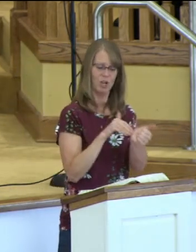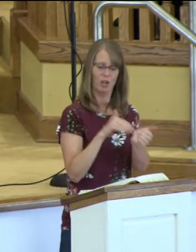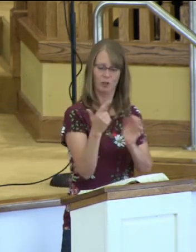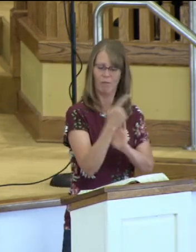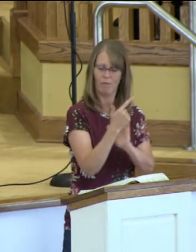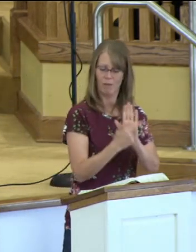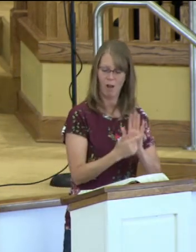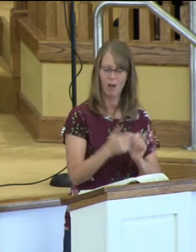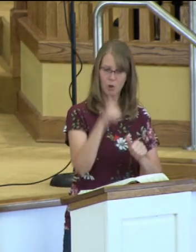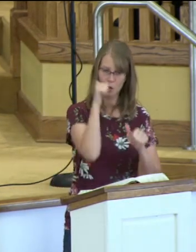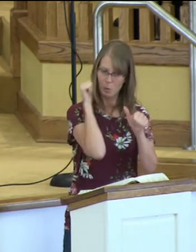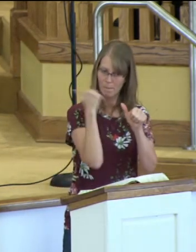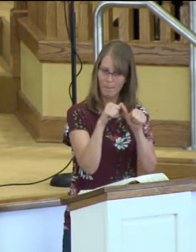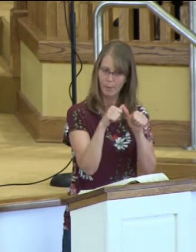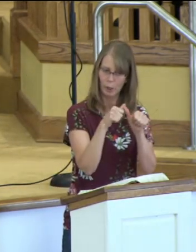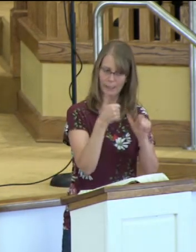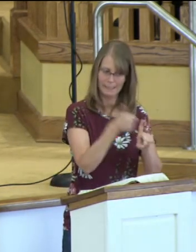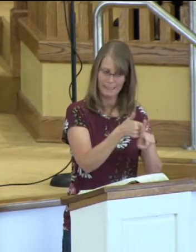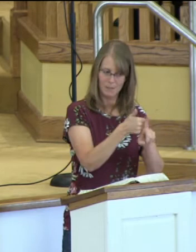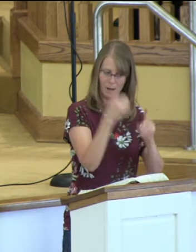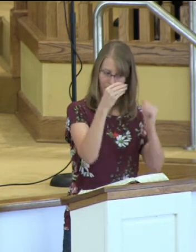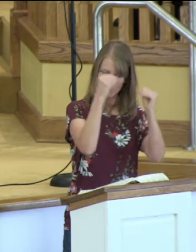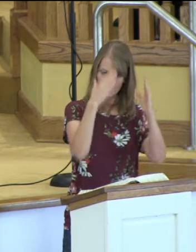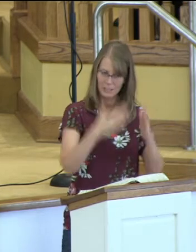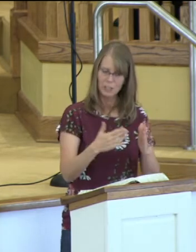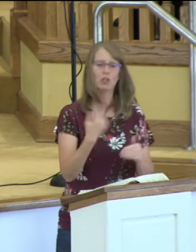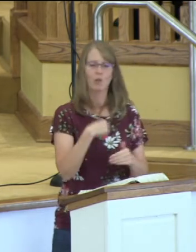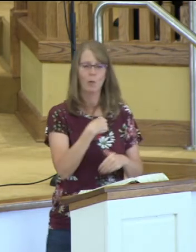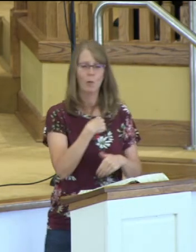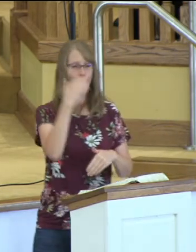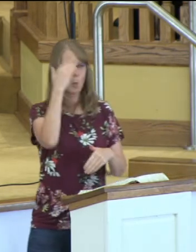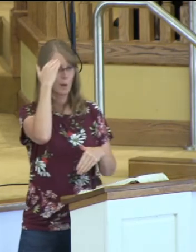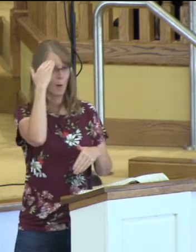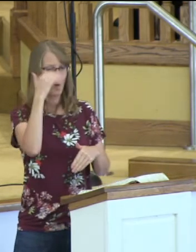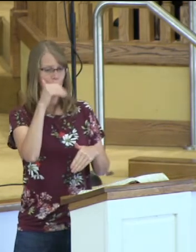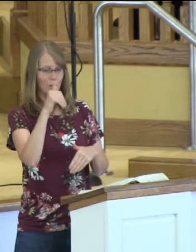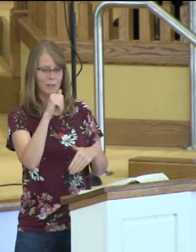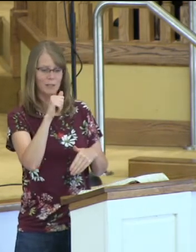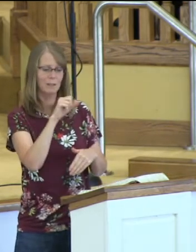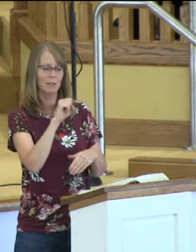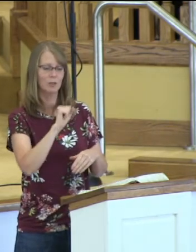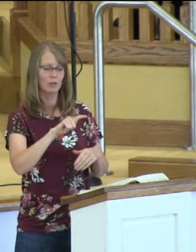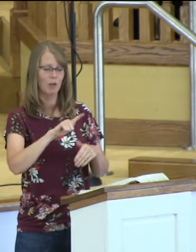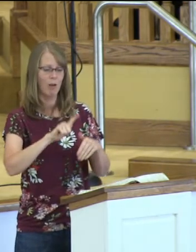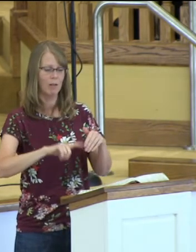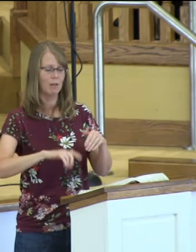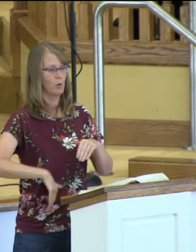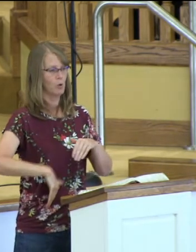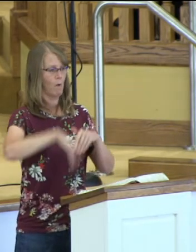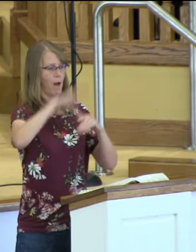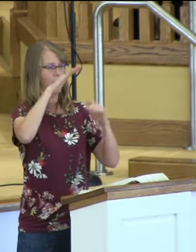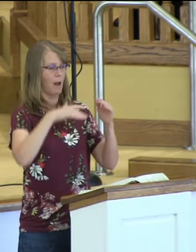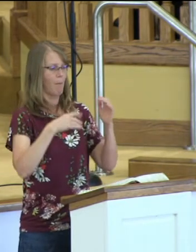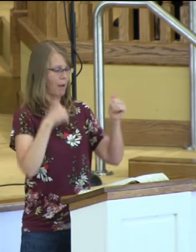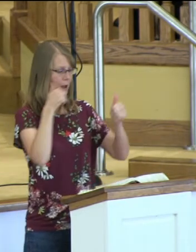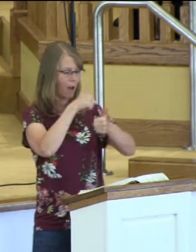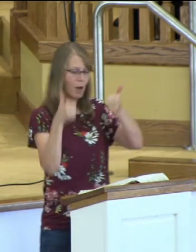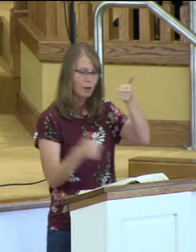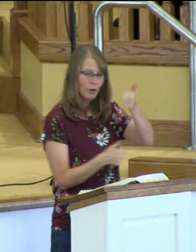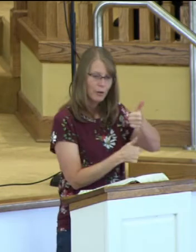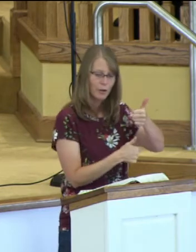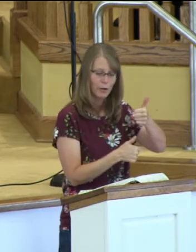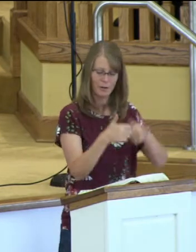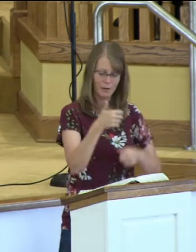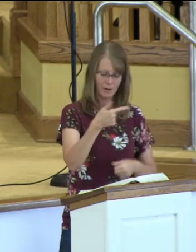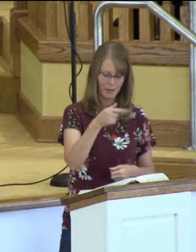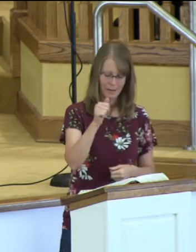the teacher in which Saul, who we know as Paul, was brought up under. That was his teacher, this doctor of the law,